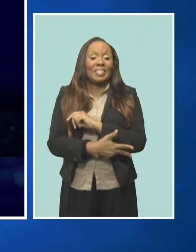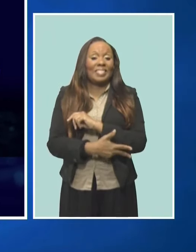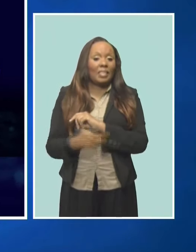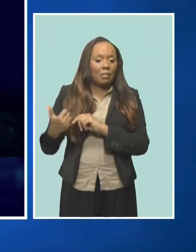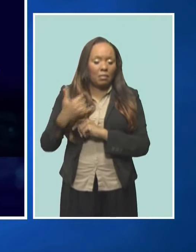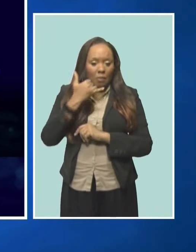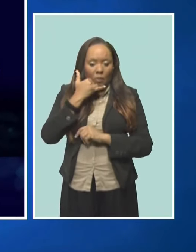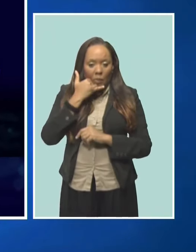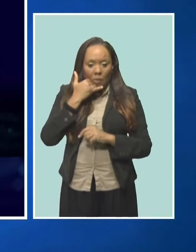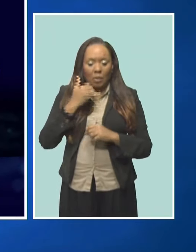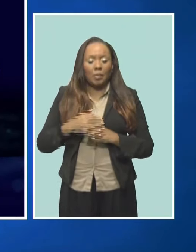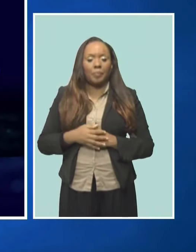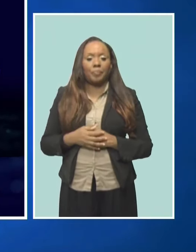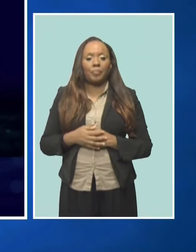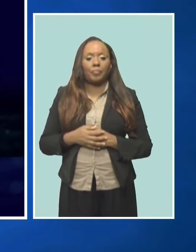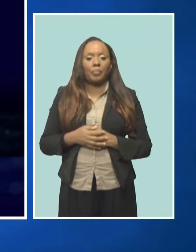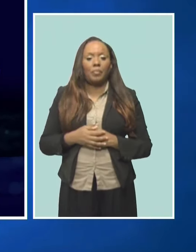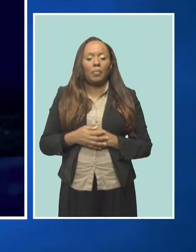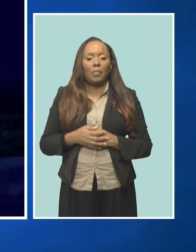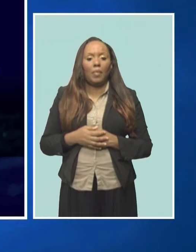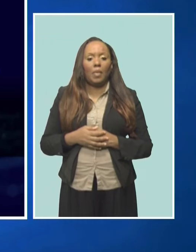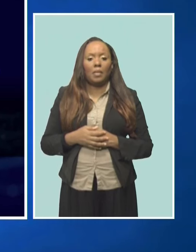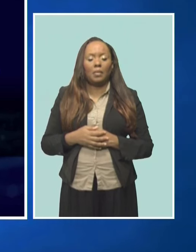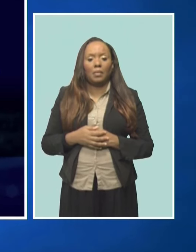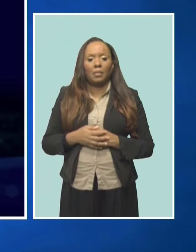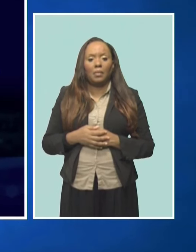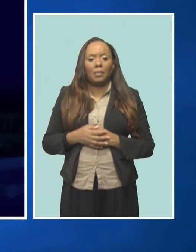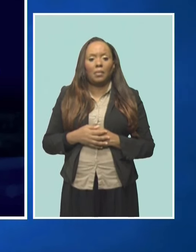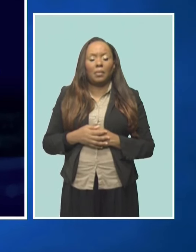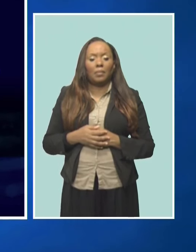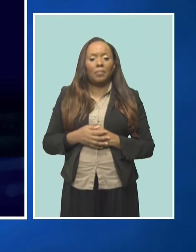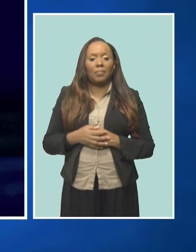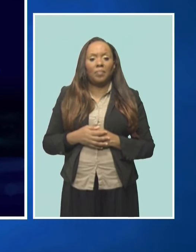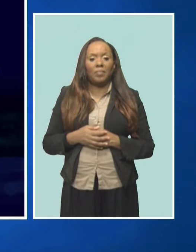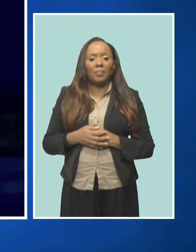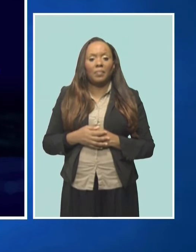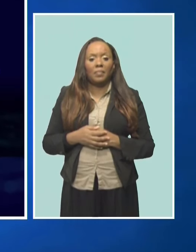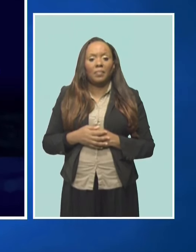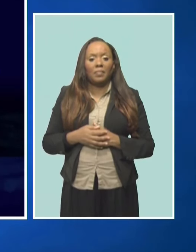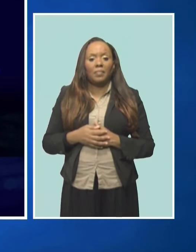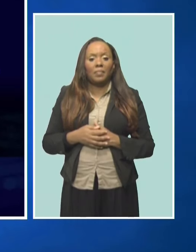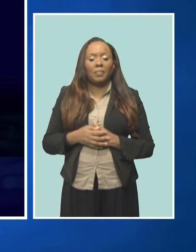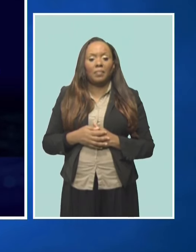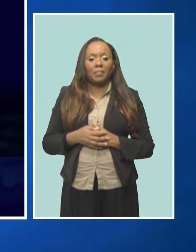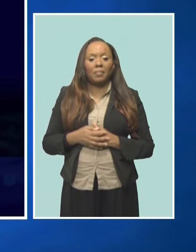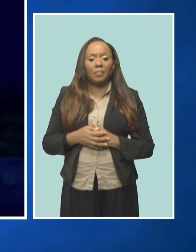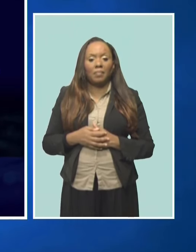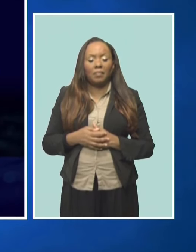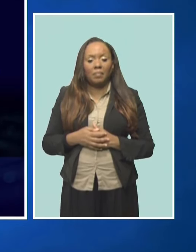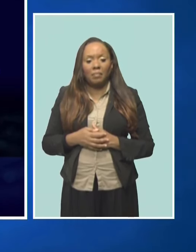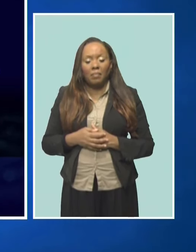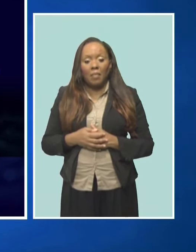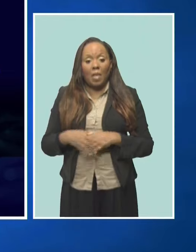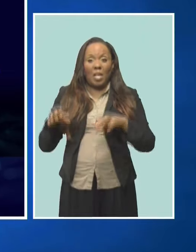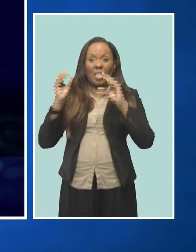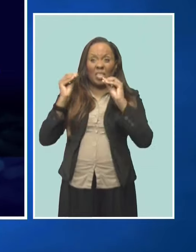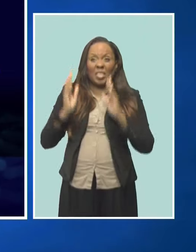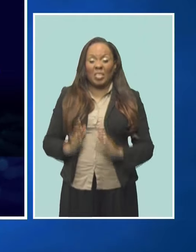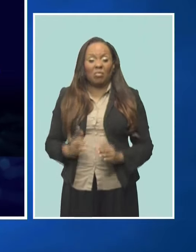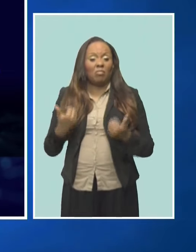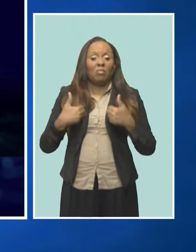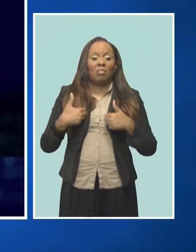and the amount of time and energy that is spent in attempting to address those